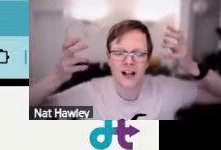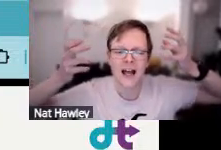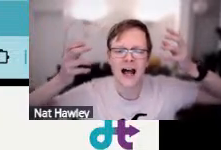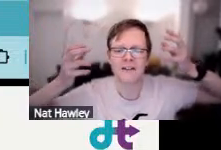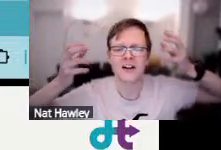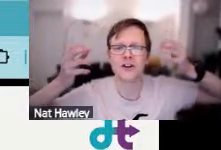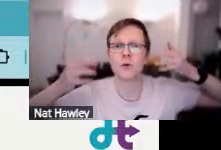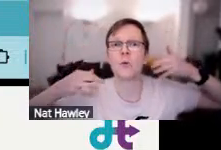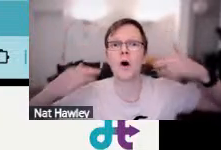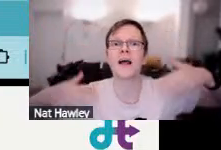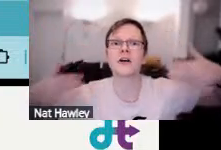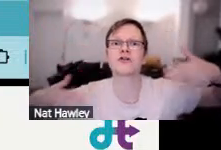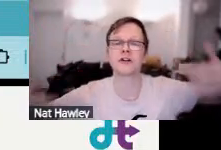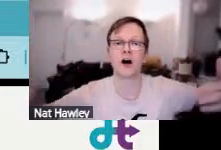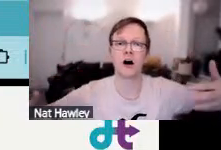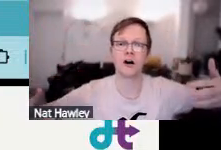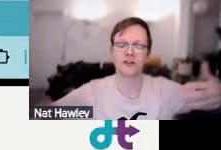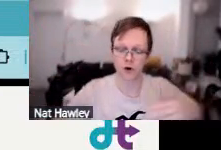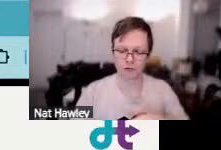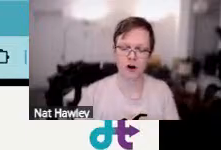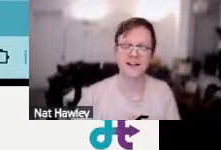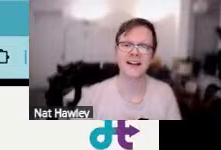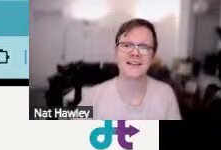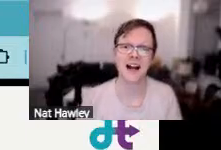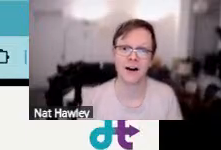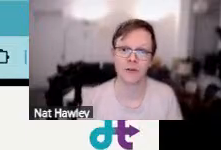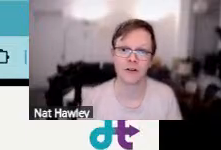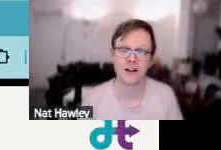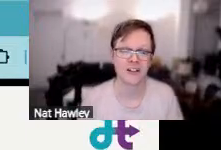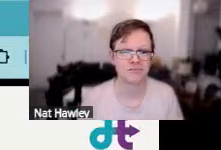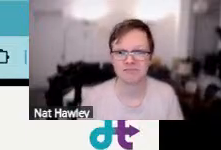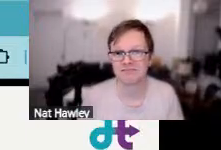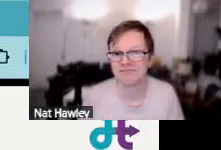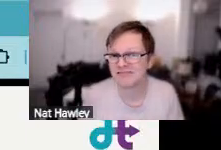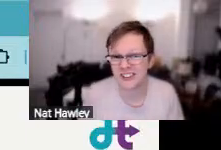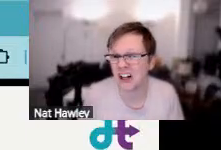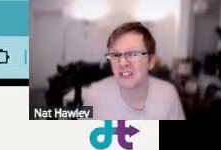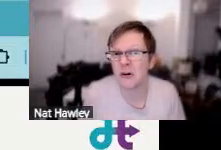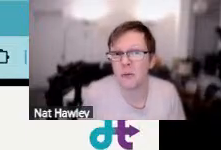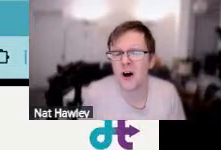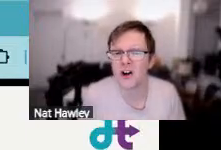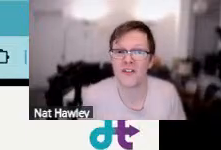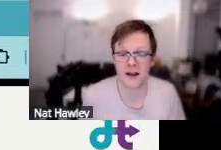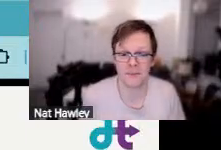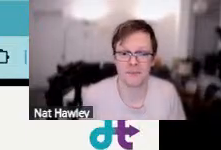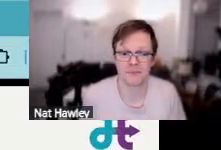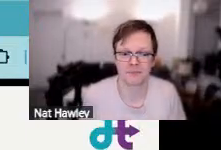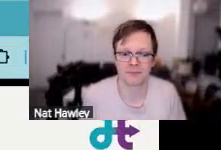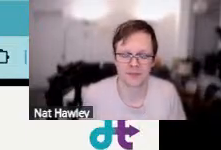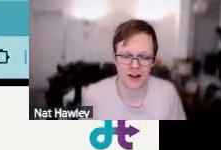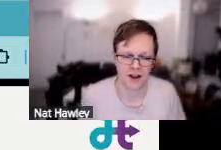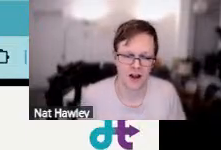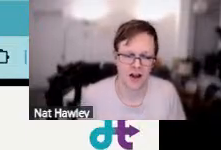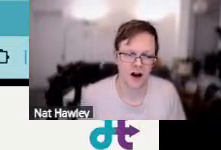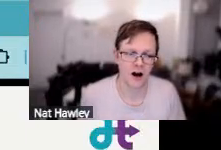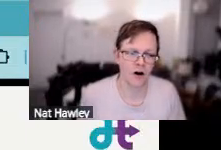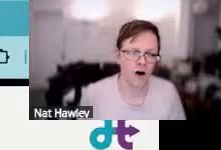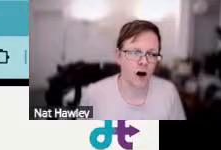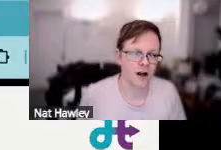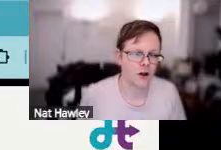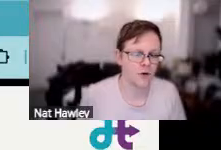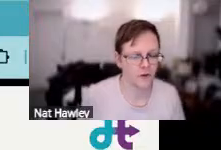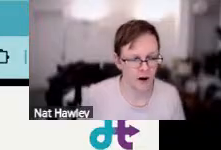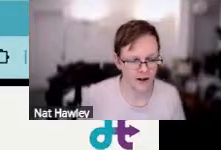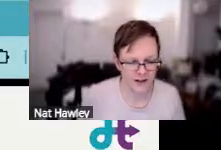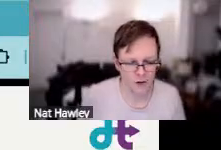thoughts, having to do one extra task of writing it down, that's not work for them.